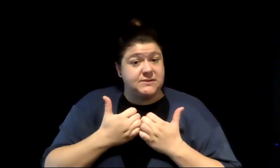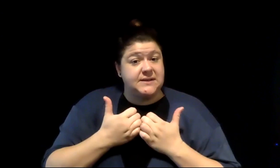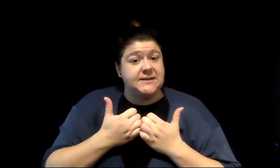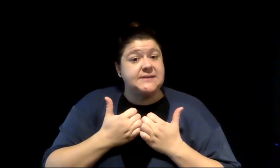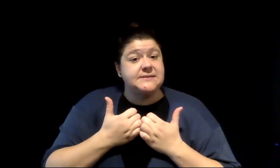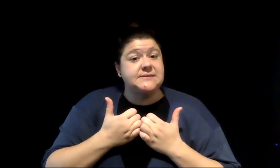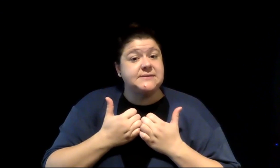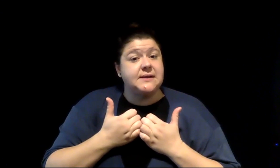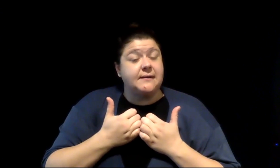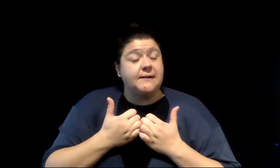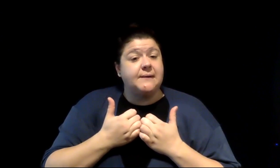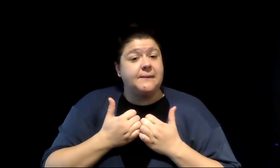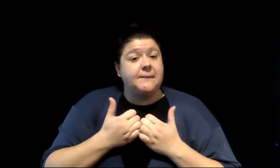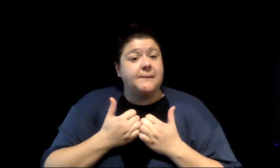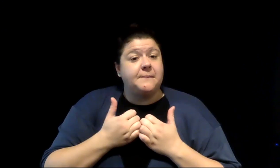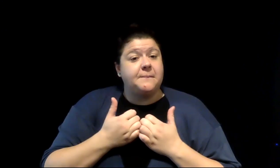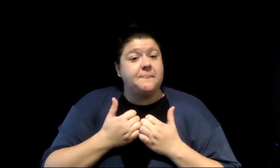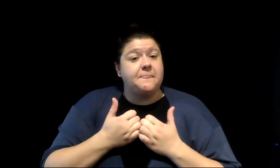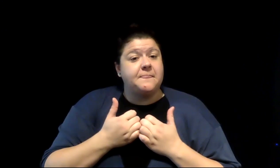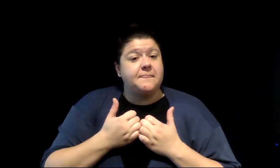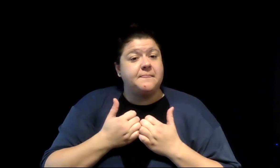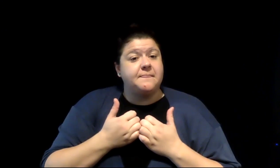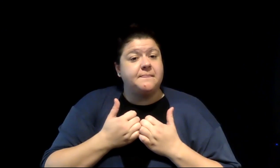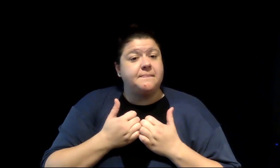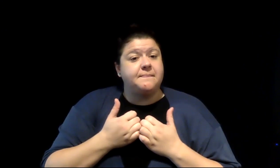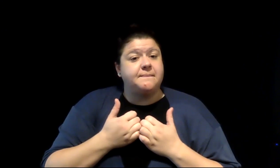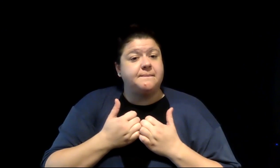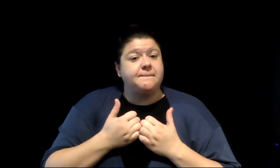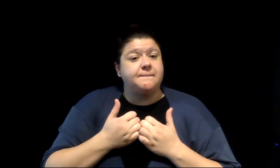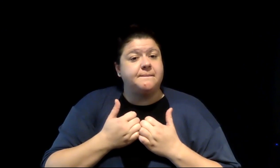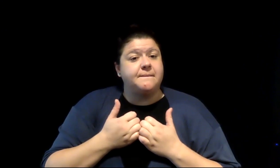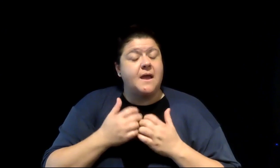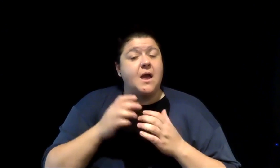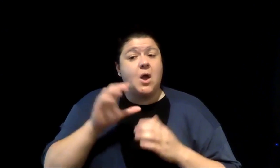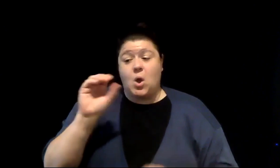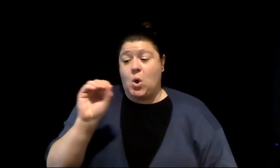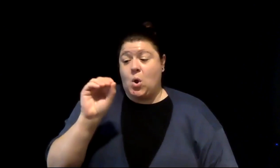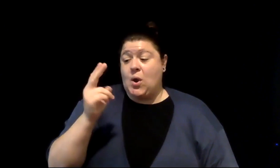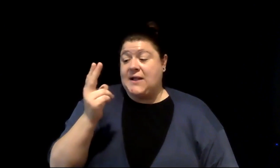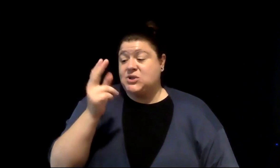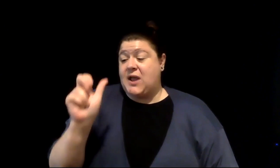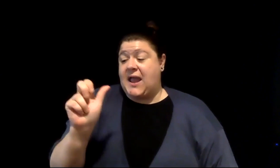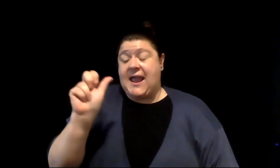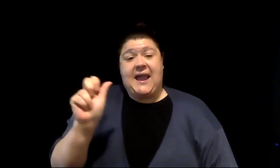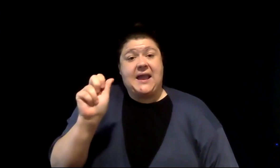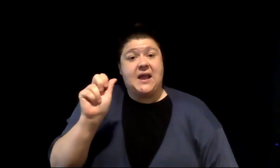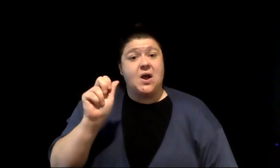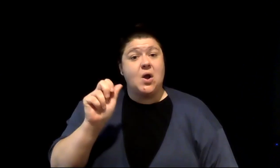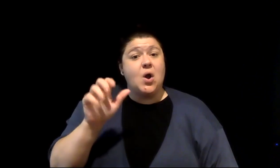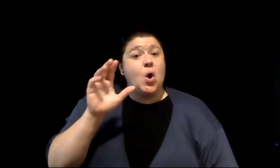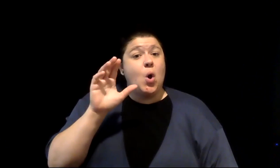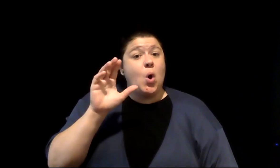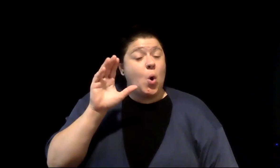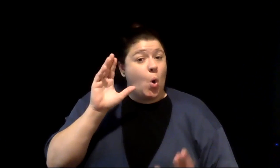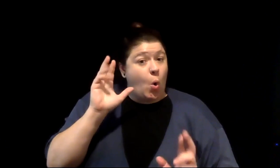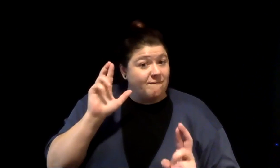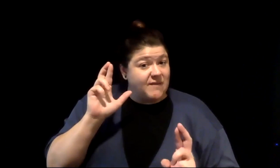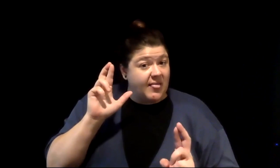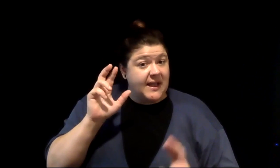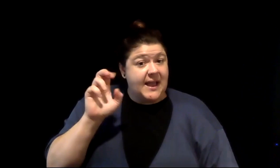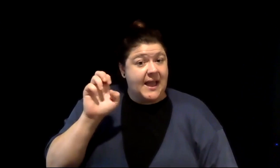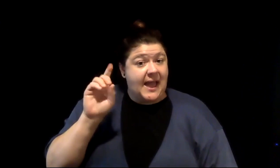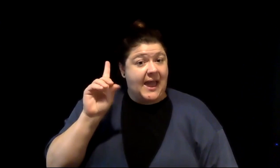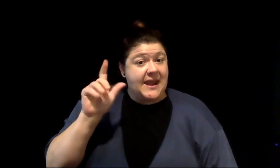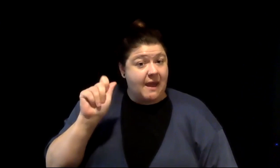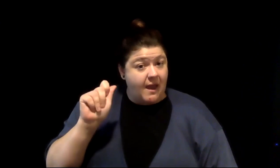we can get Edna Nyamu from the Oregon Health Authority to come and speak with you. And then after